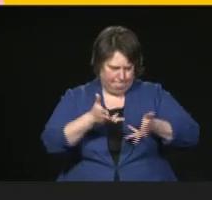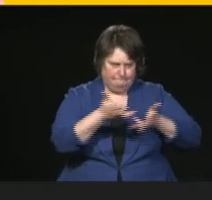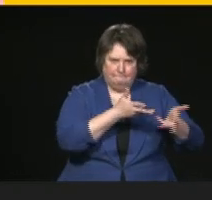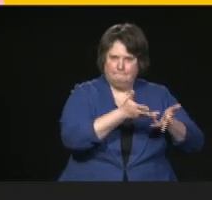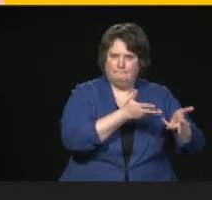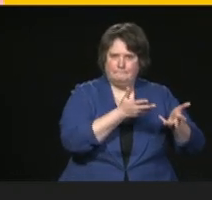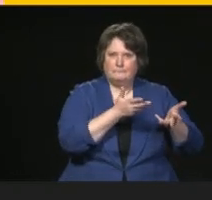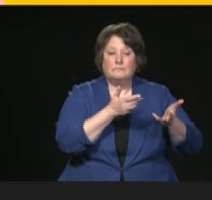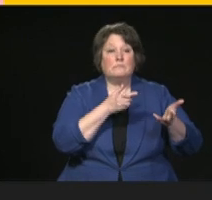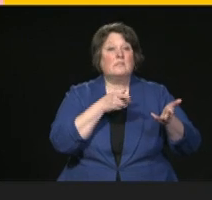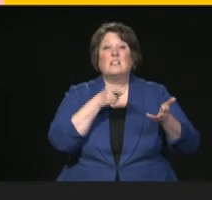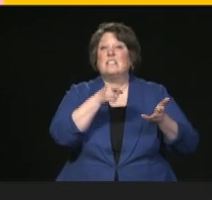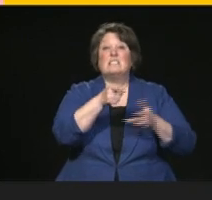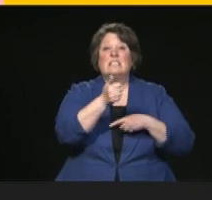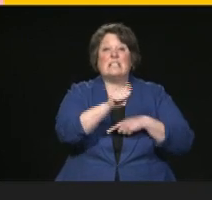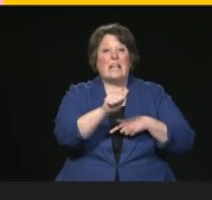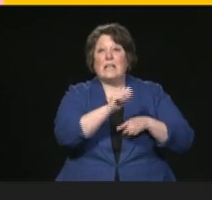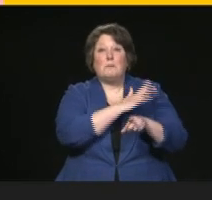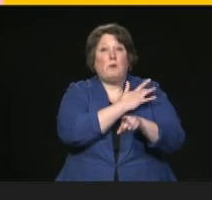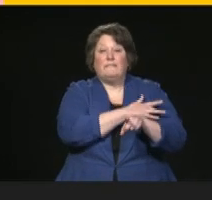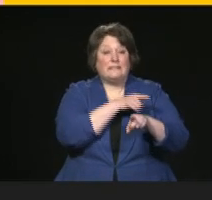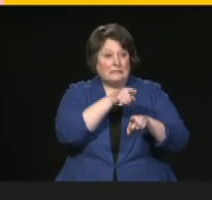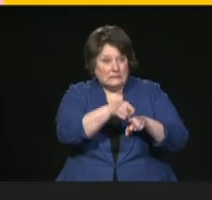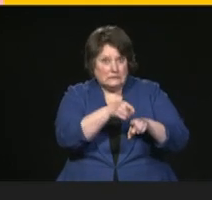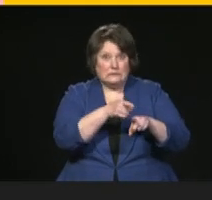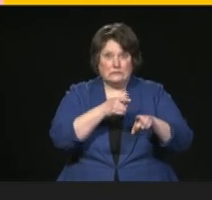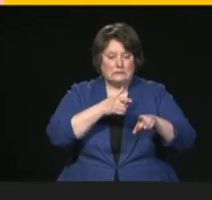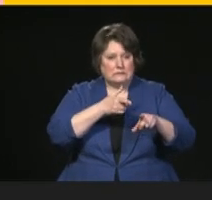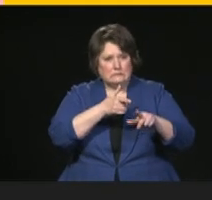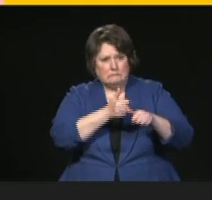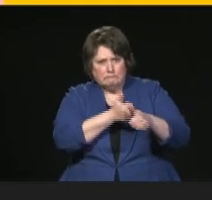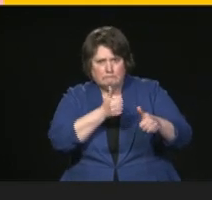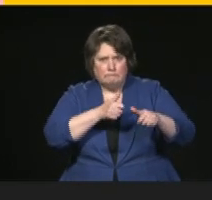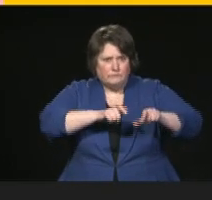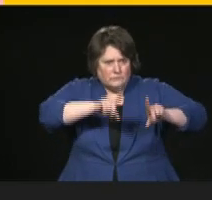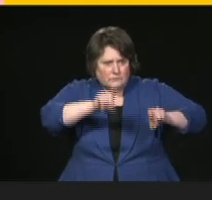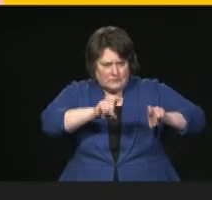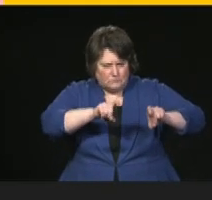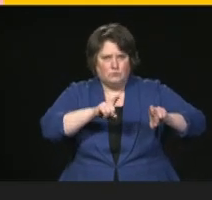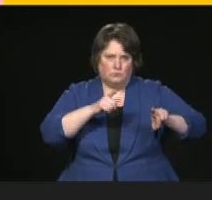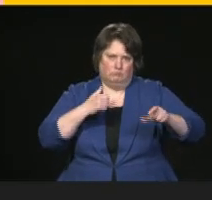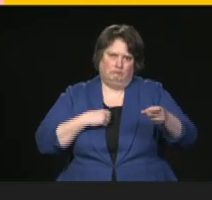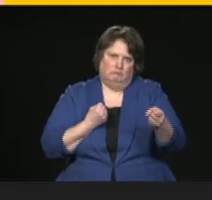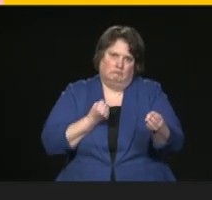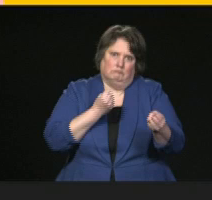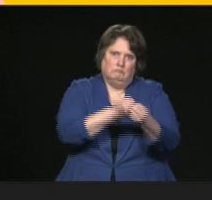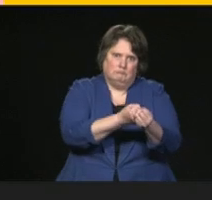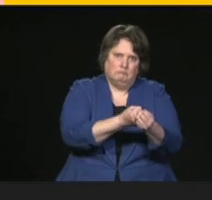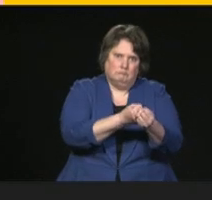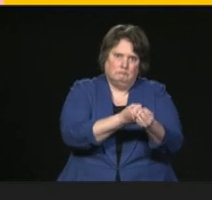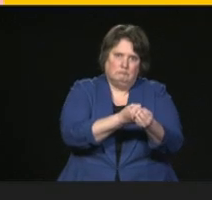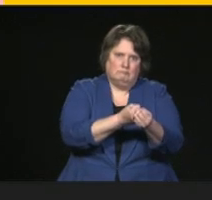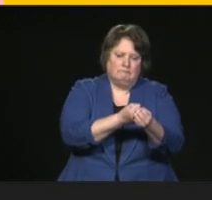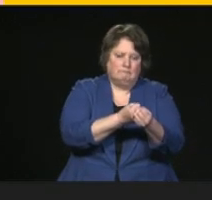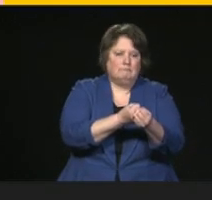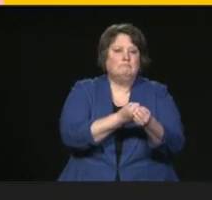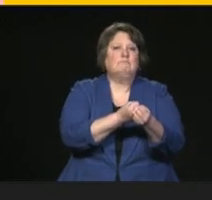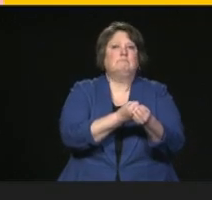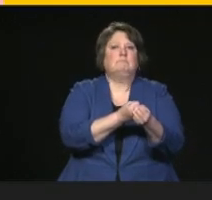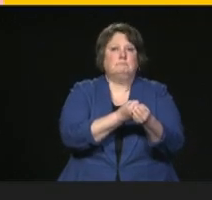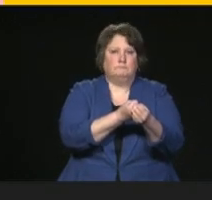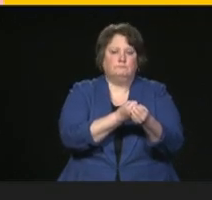ability to analyze the samples for COVID-19. To